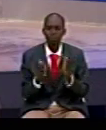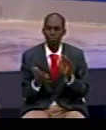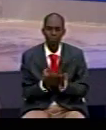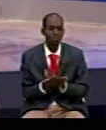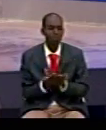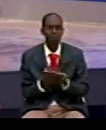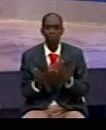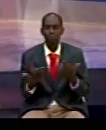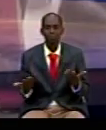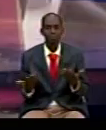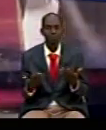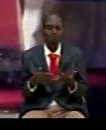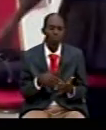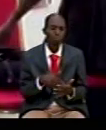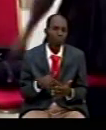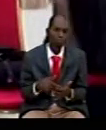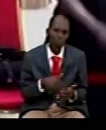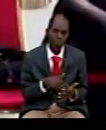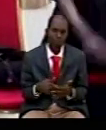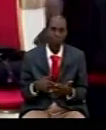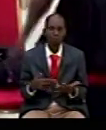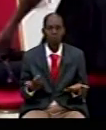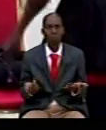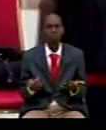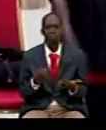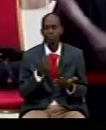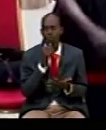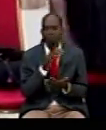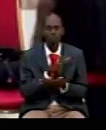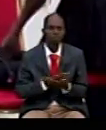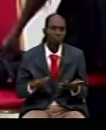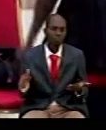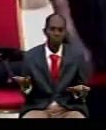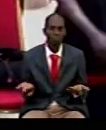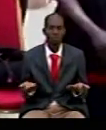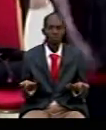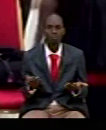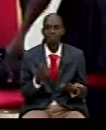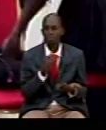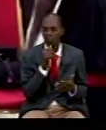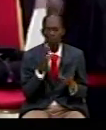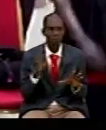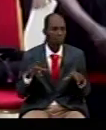emaciated, weak, unclean,